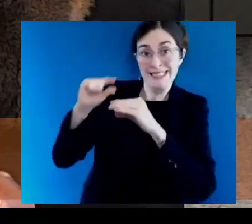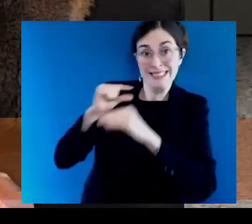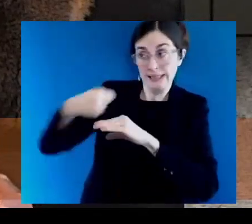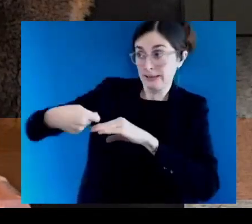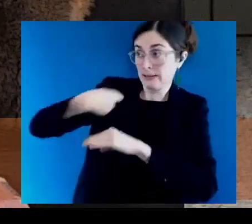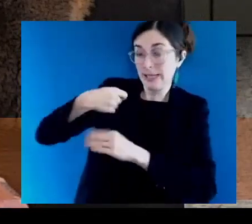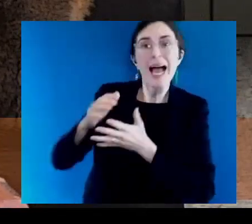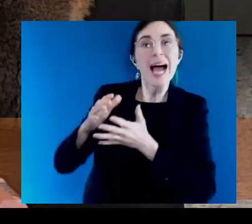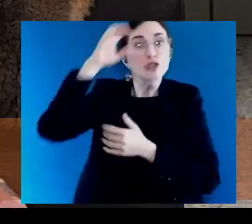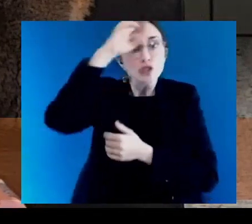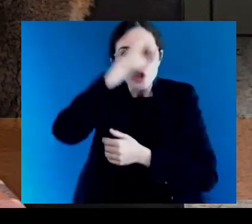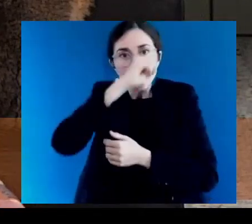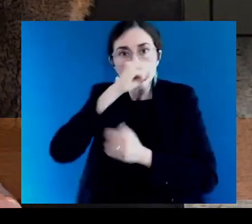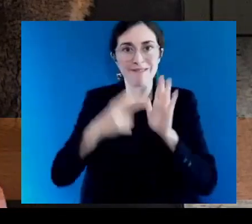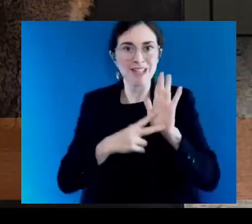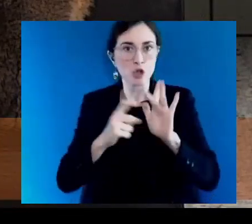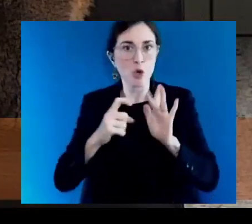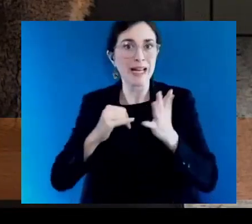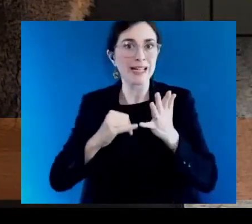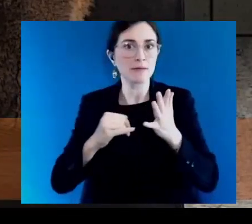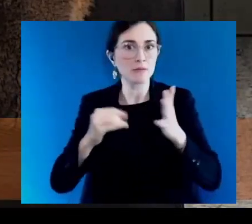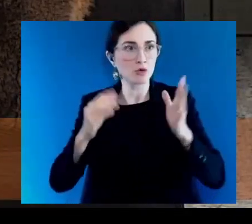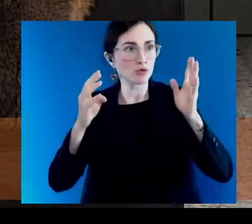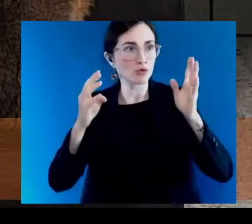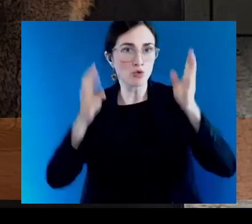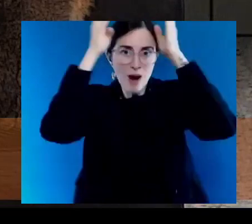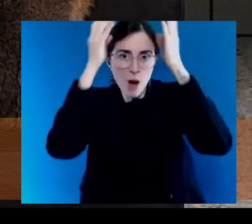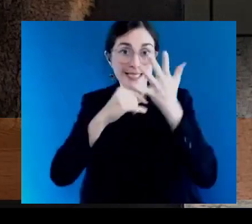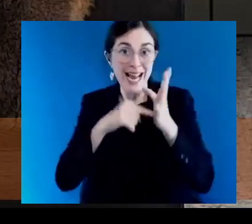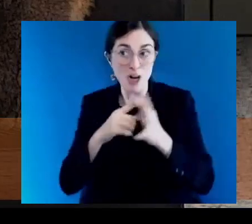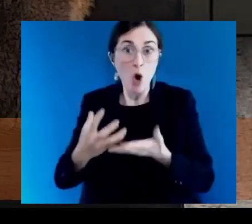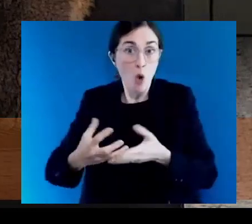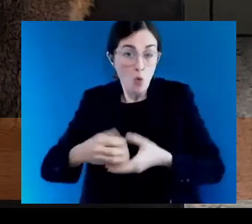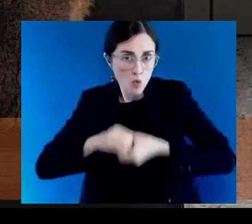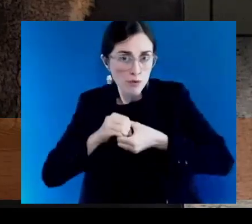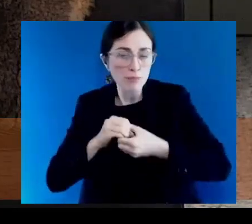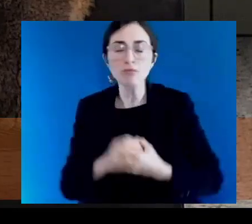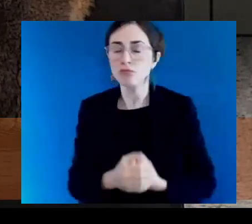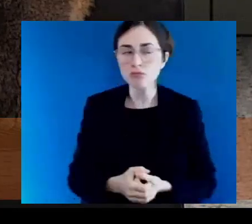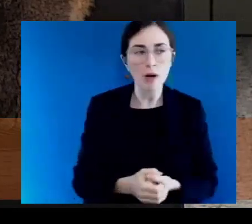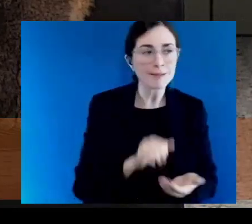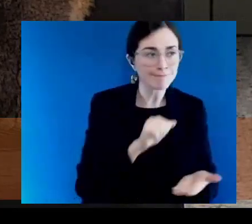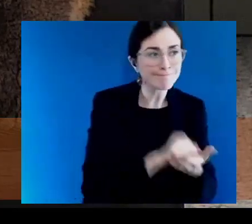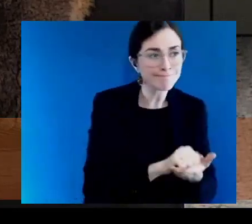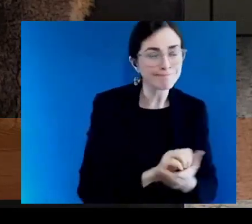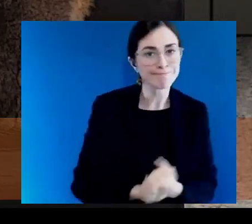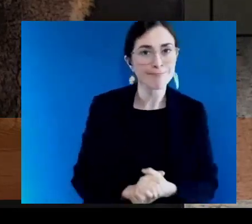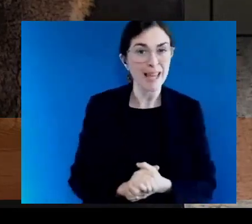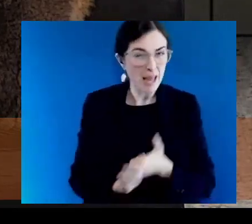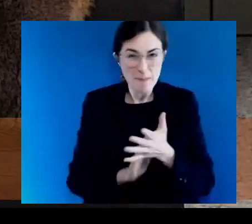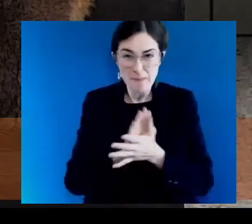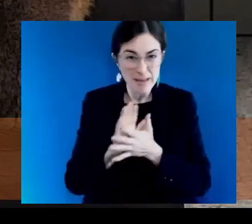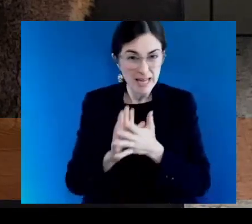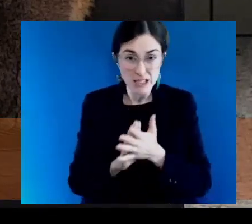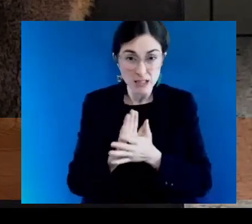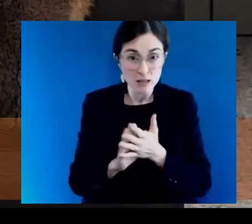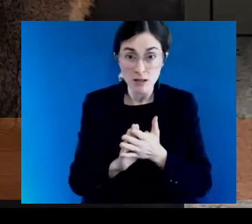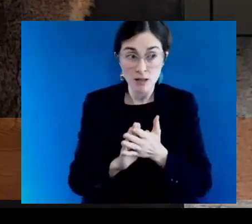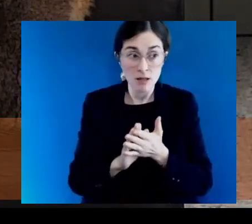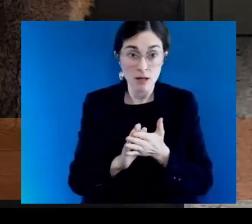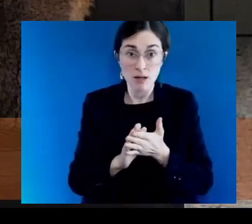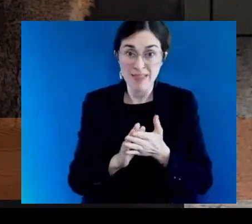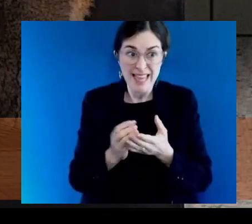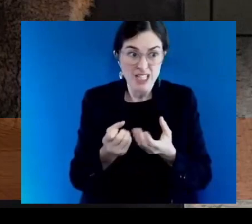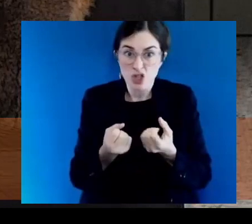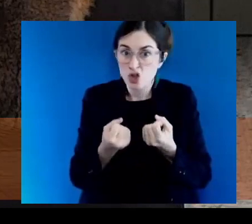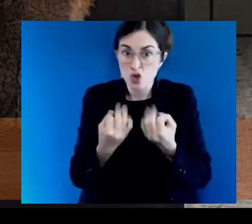ownership of those resources. That's right. There is currently no mechanism that would allow First Nations people